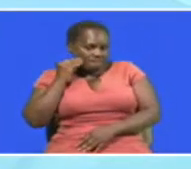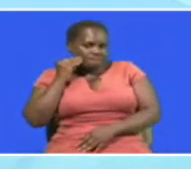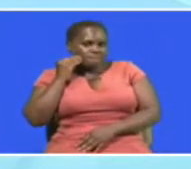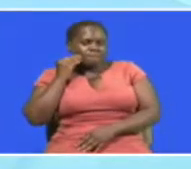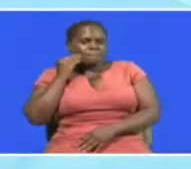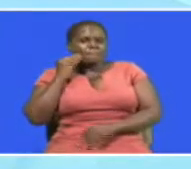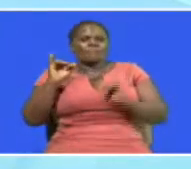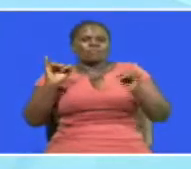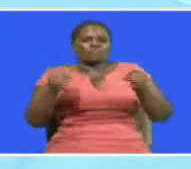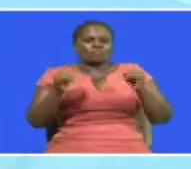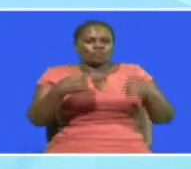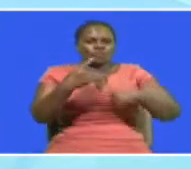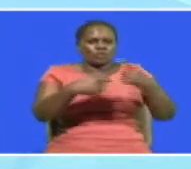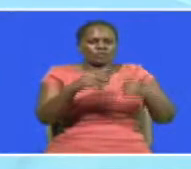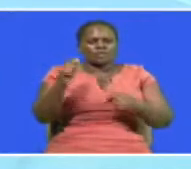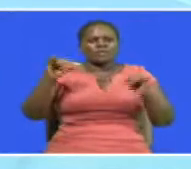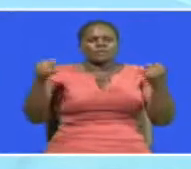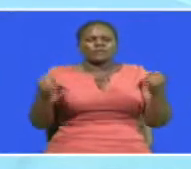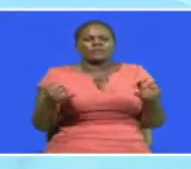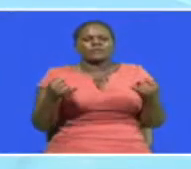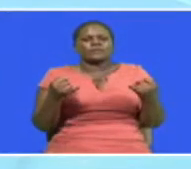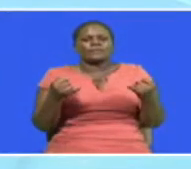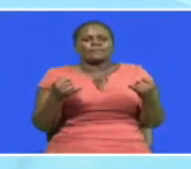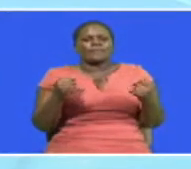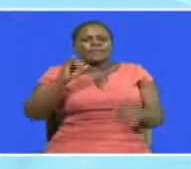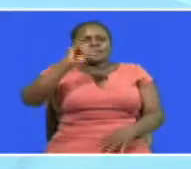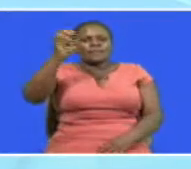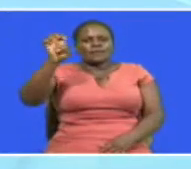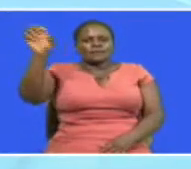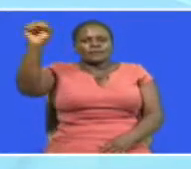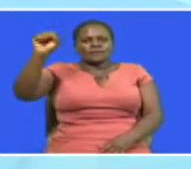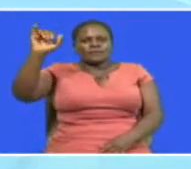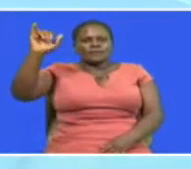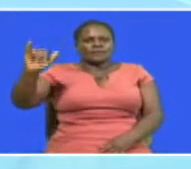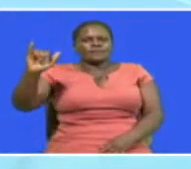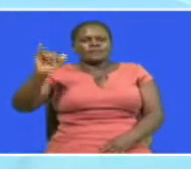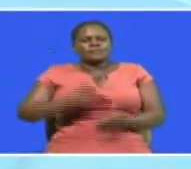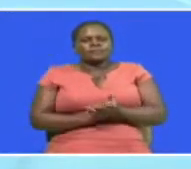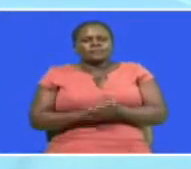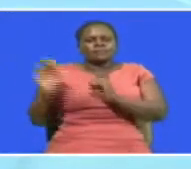continues on KTN News. Feel free to switch over. My name is Jesse Rogers. I'll see you on the other side.